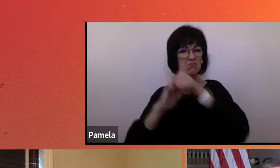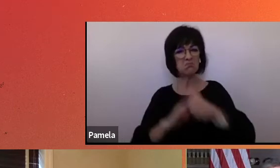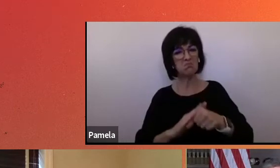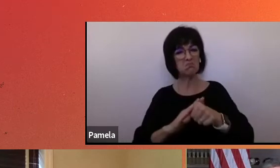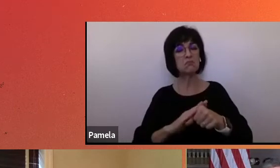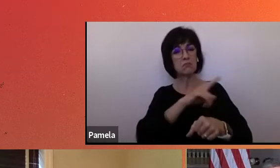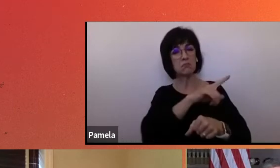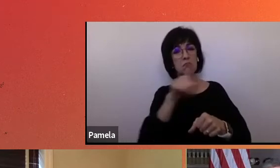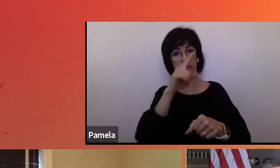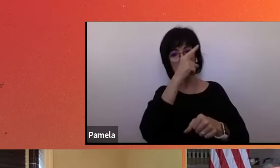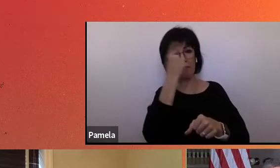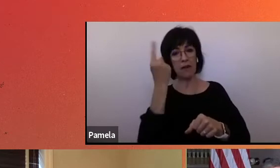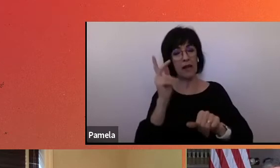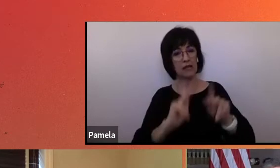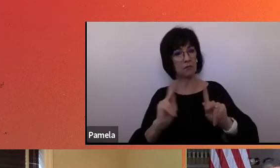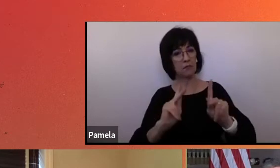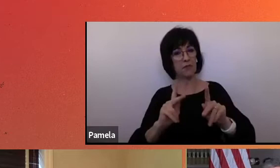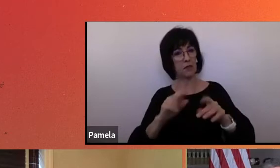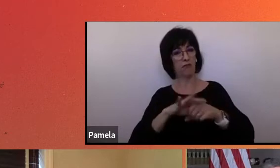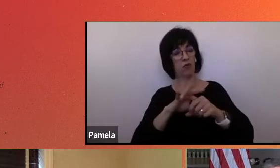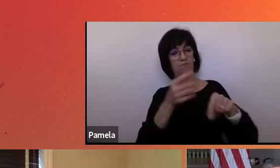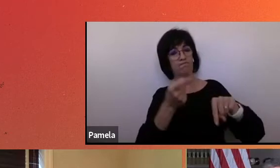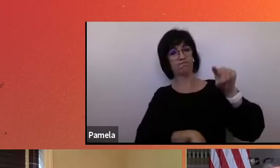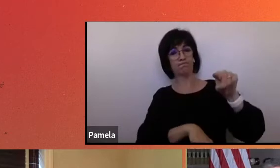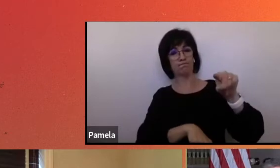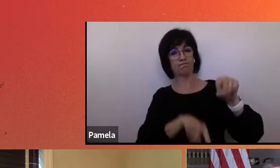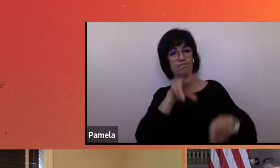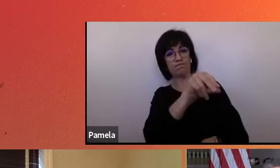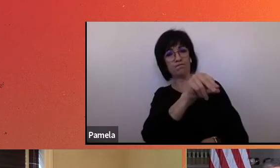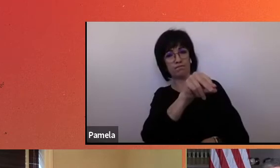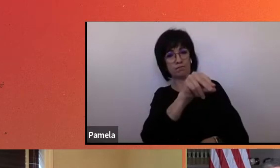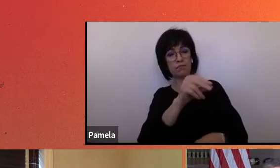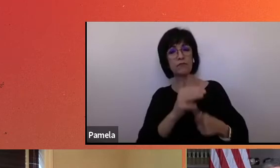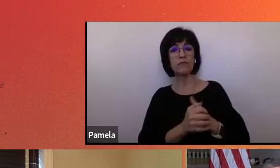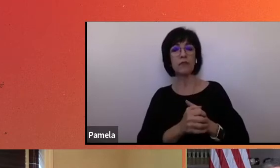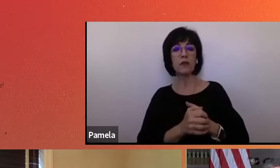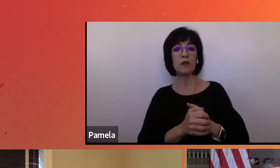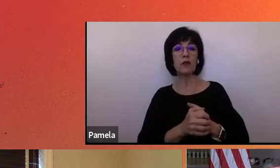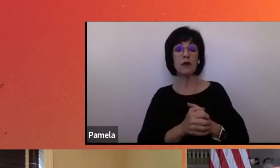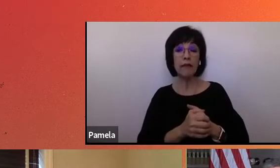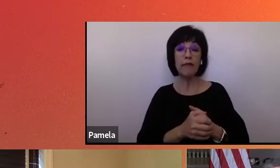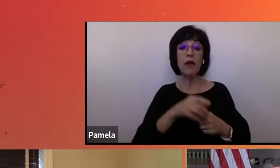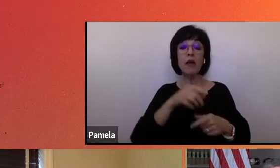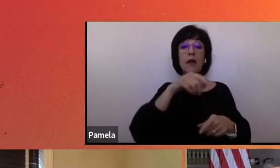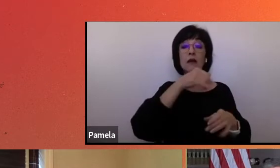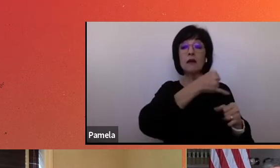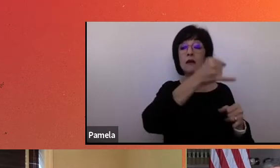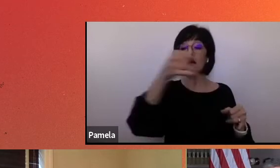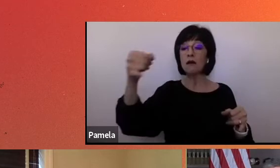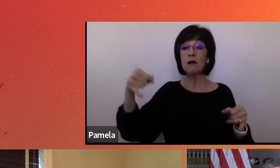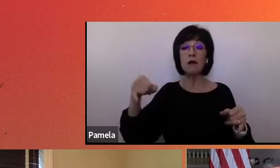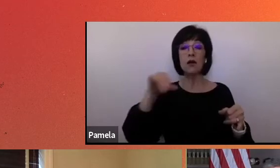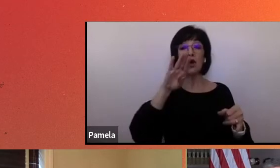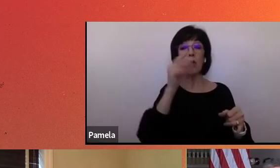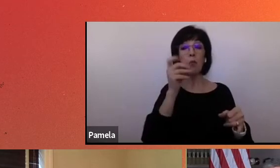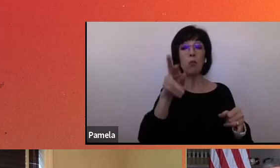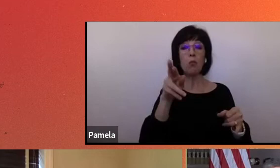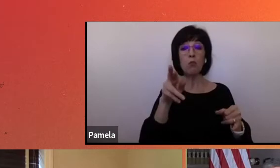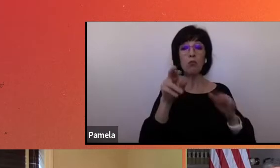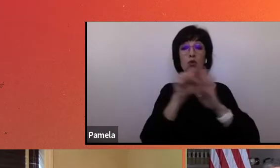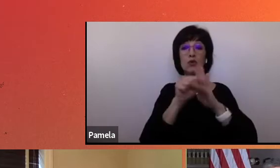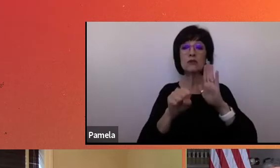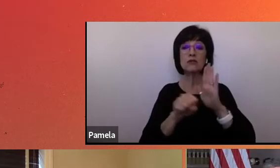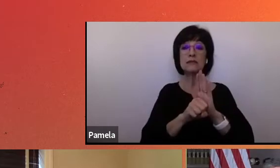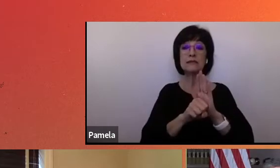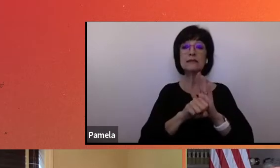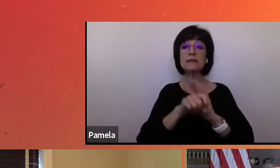the aftermath of the Civil War, as a border state, Delaware was not required to report incidents of racial violence to